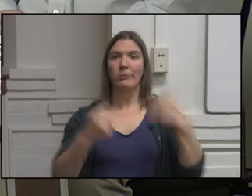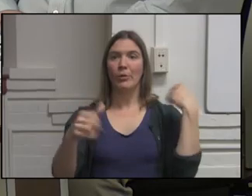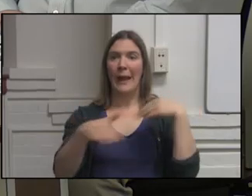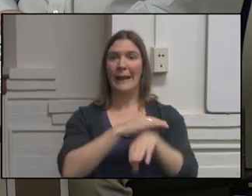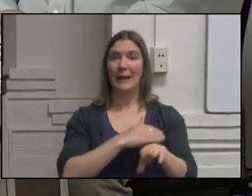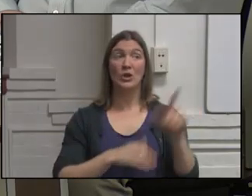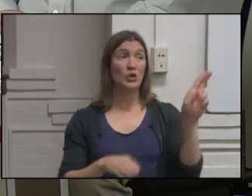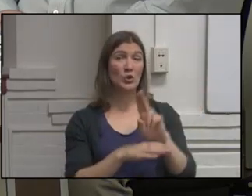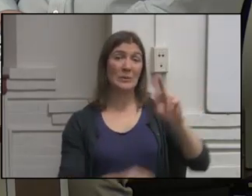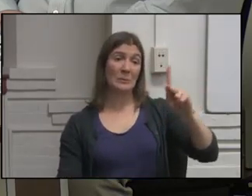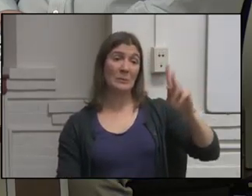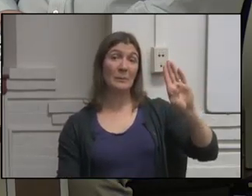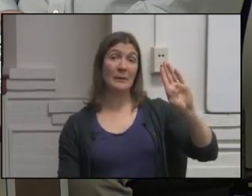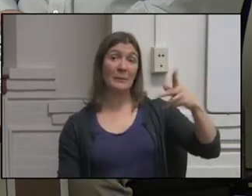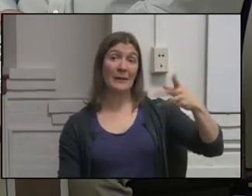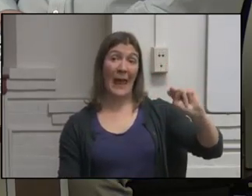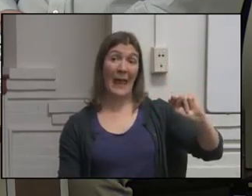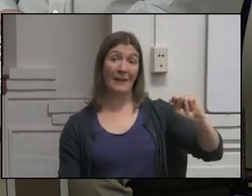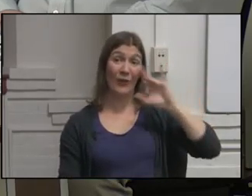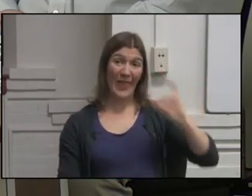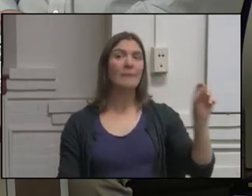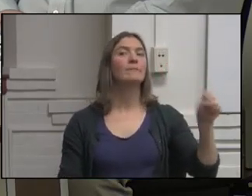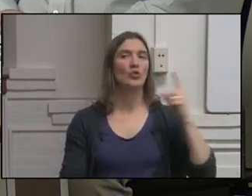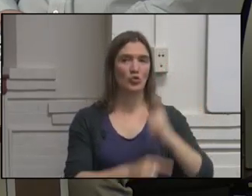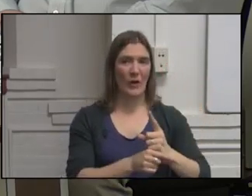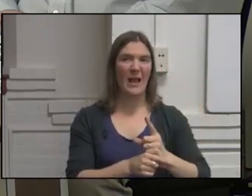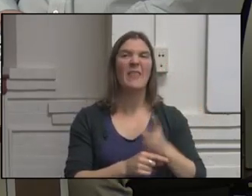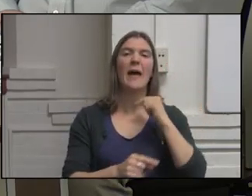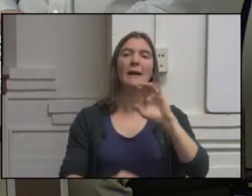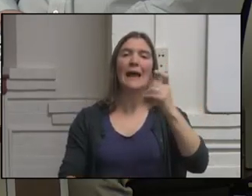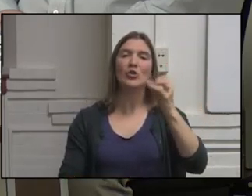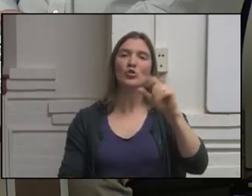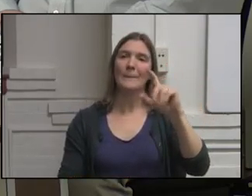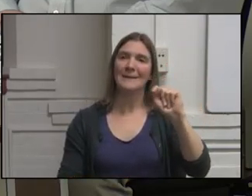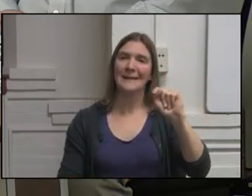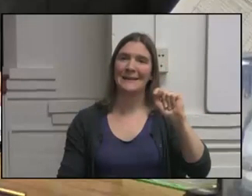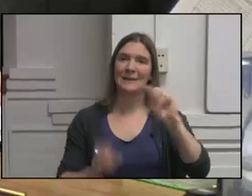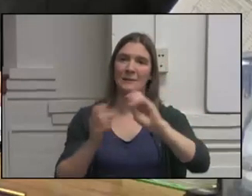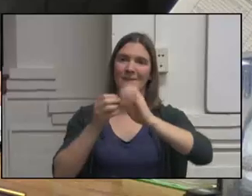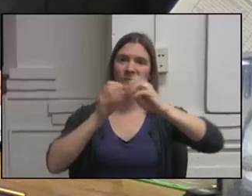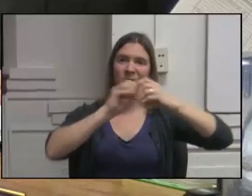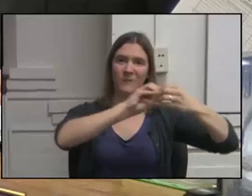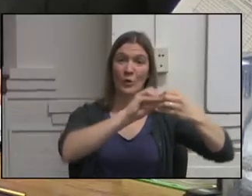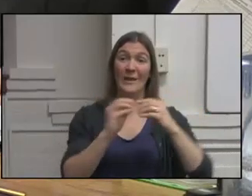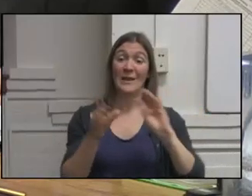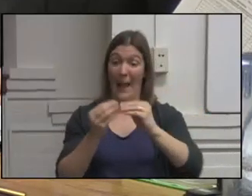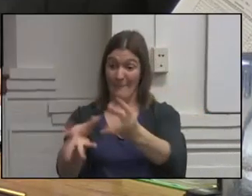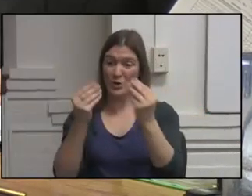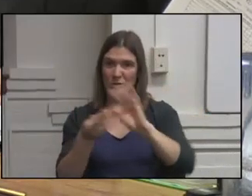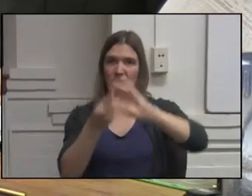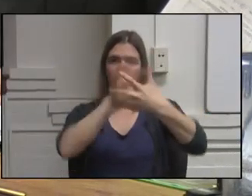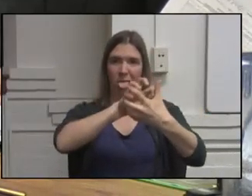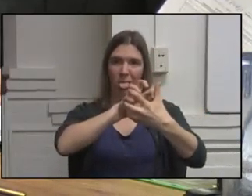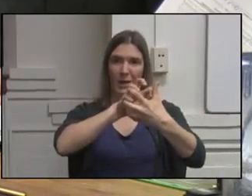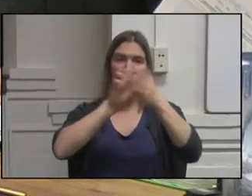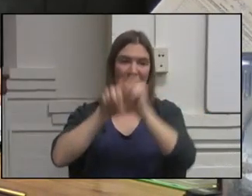VPN for that. Yes. Those are encrypted tunnels, so they can yeah. Well,